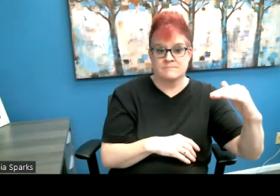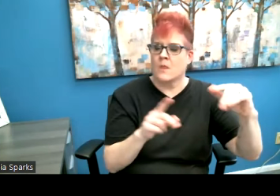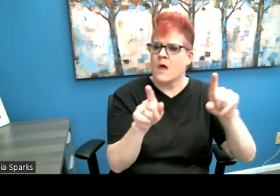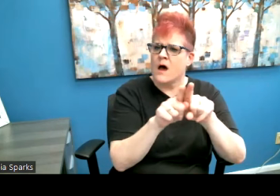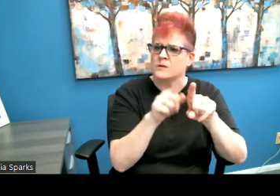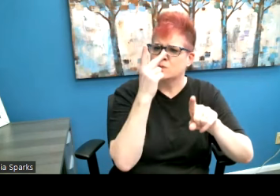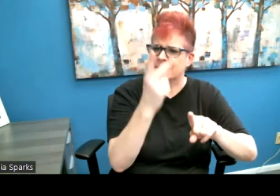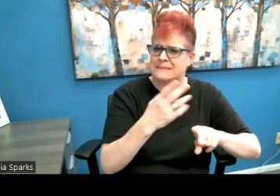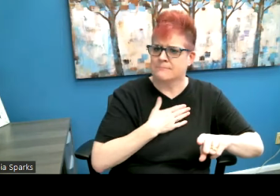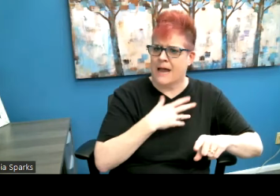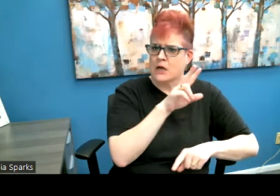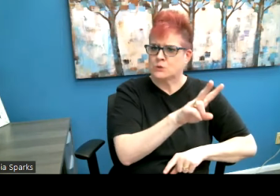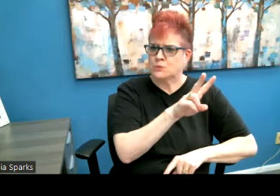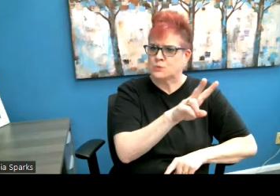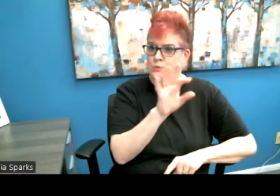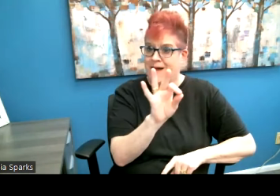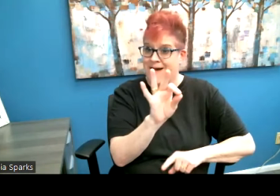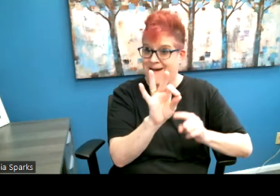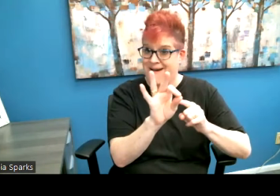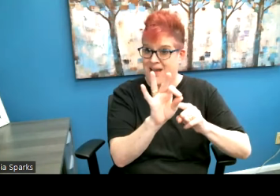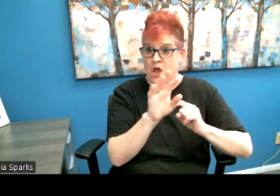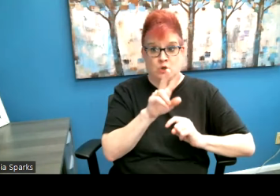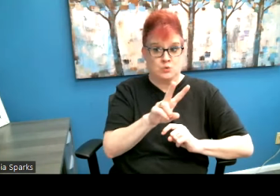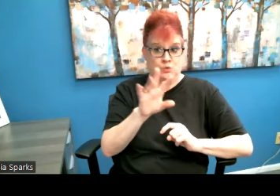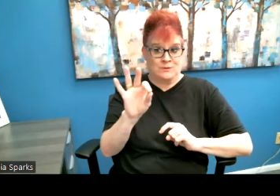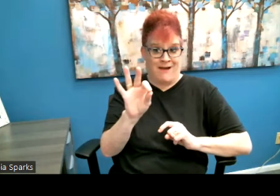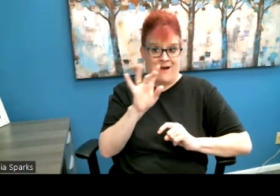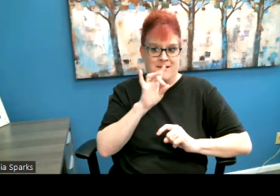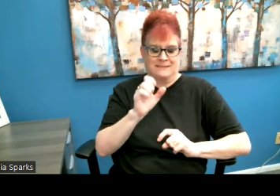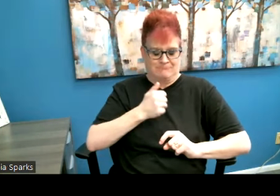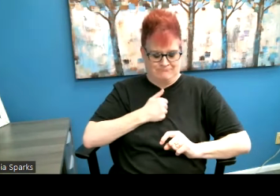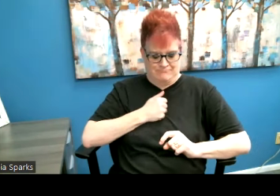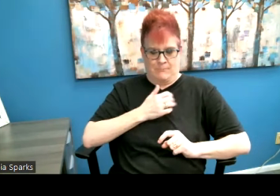also see this number 229. This is my personal